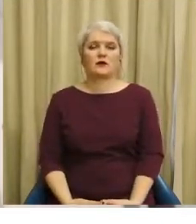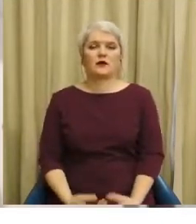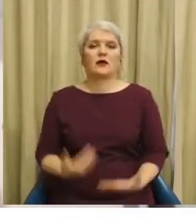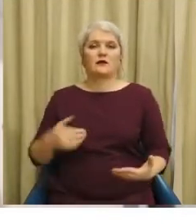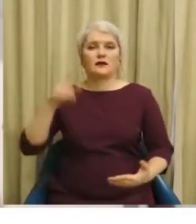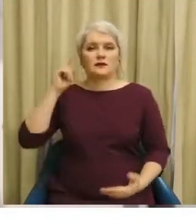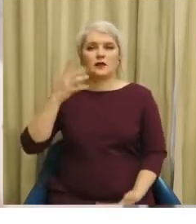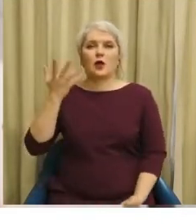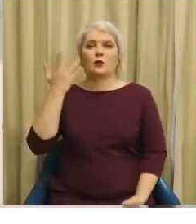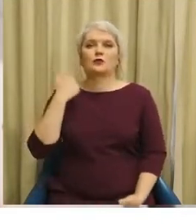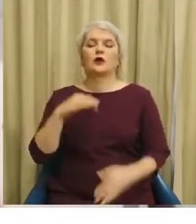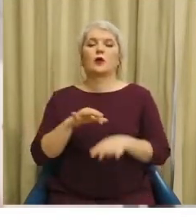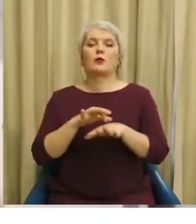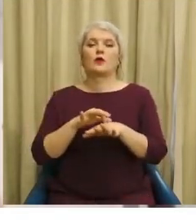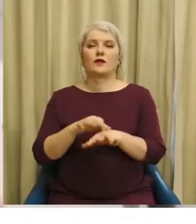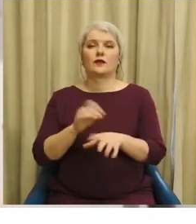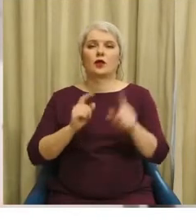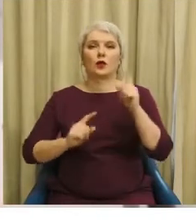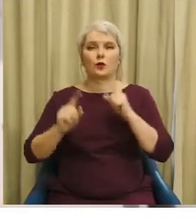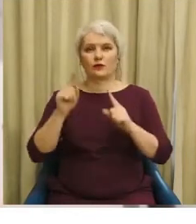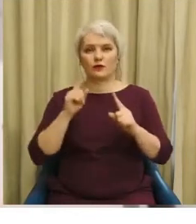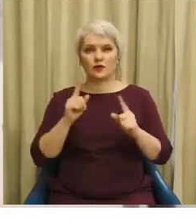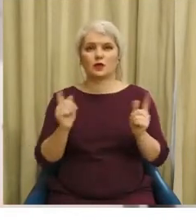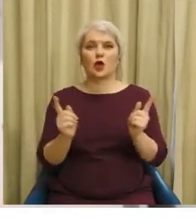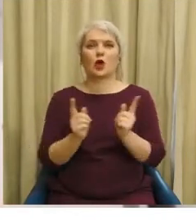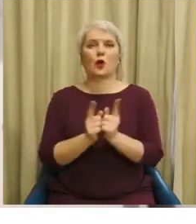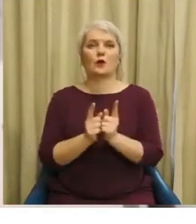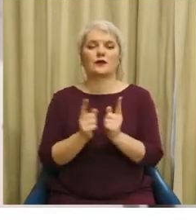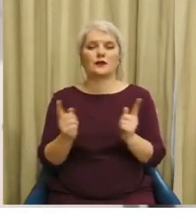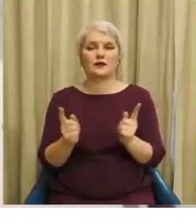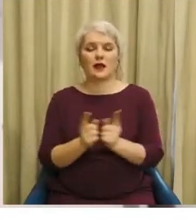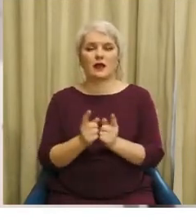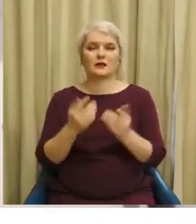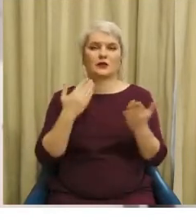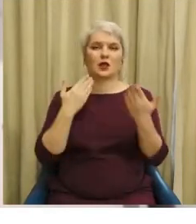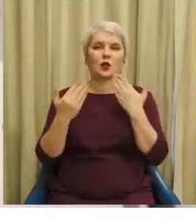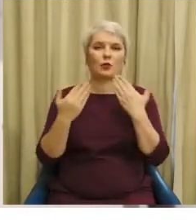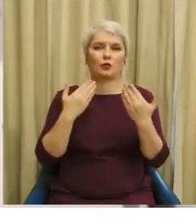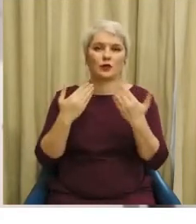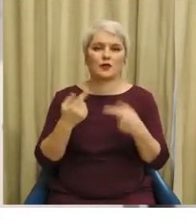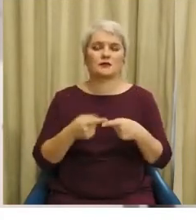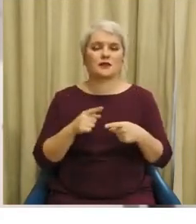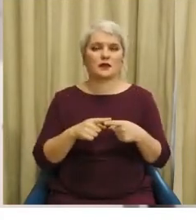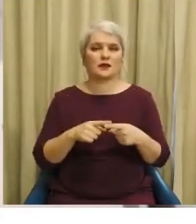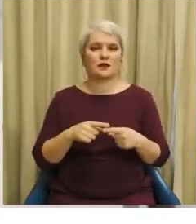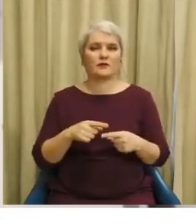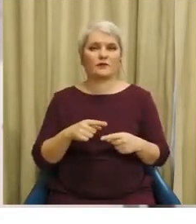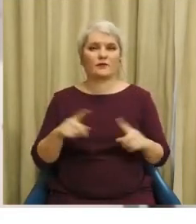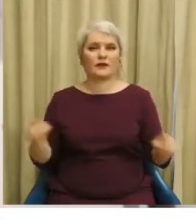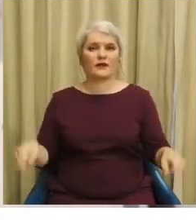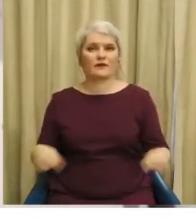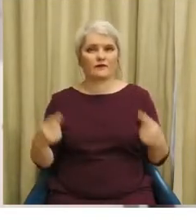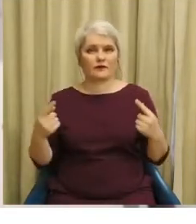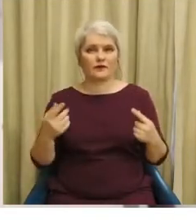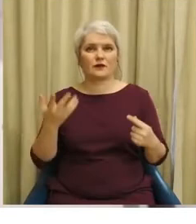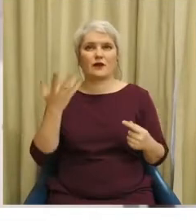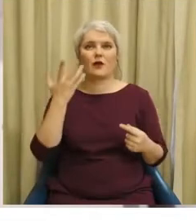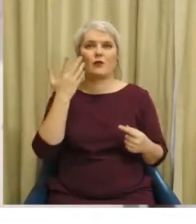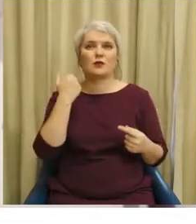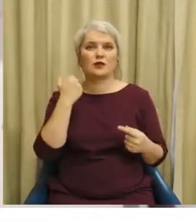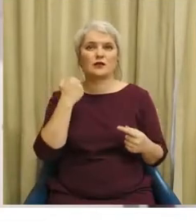valuable, and now it's missing. And we don't even know when it's gonna go back to normal, or maybe it